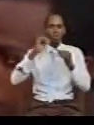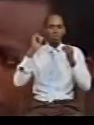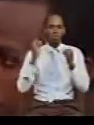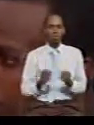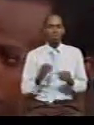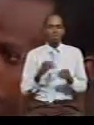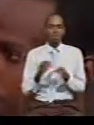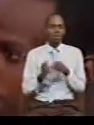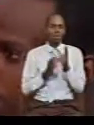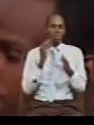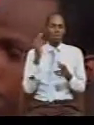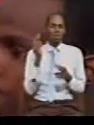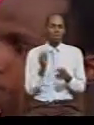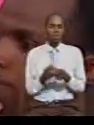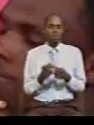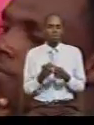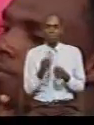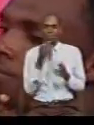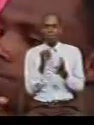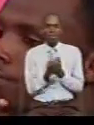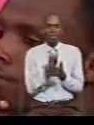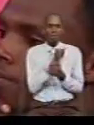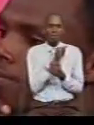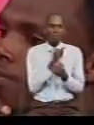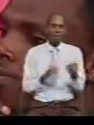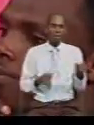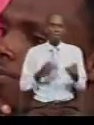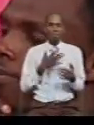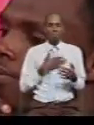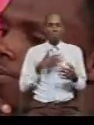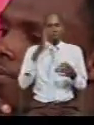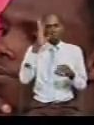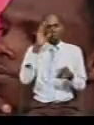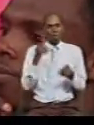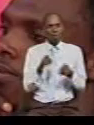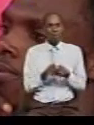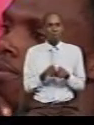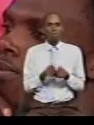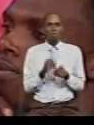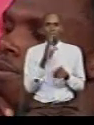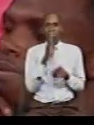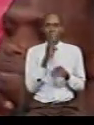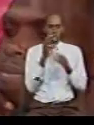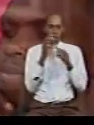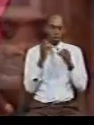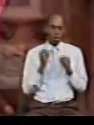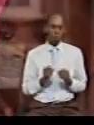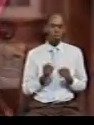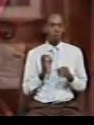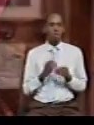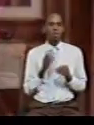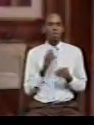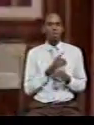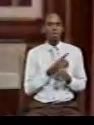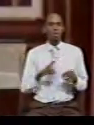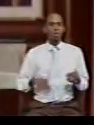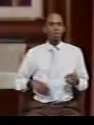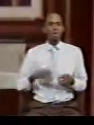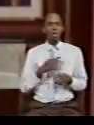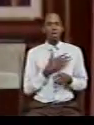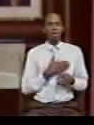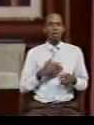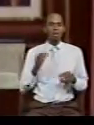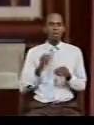It says, finally, my brethren, be strong in the Lord and in the power of